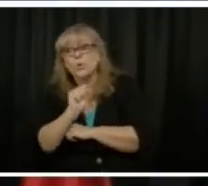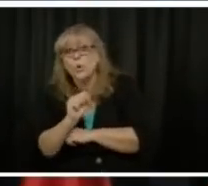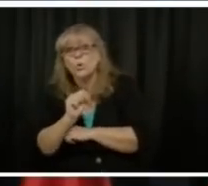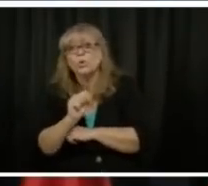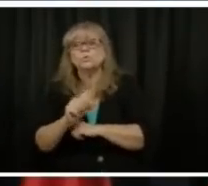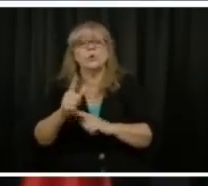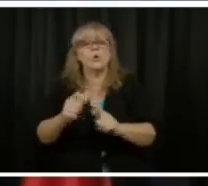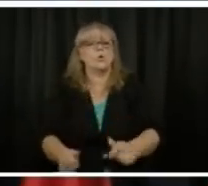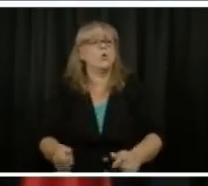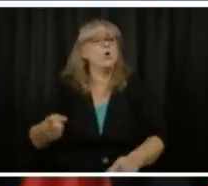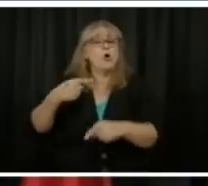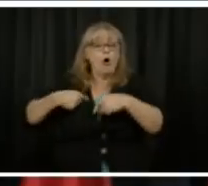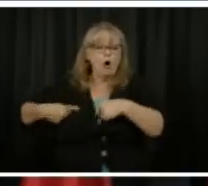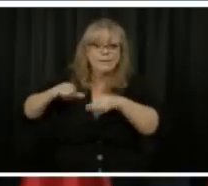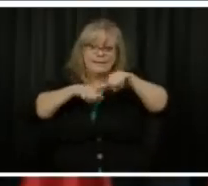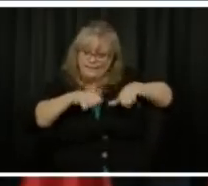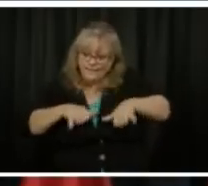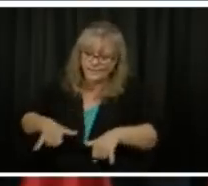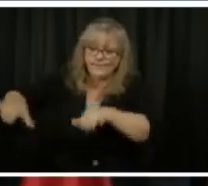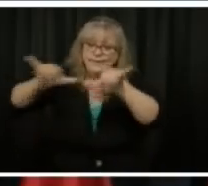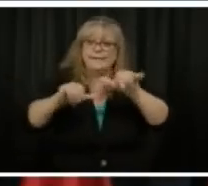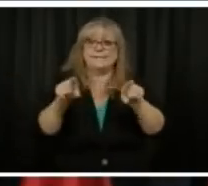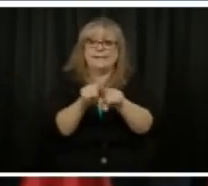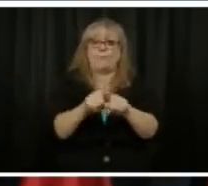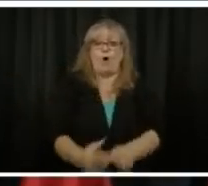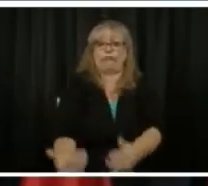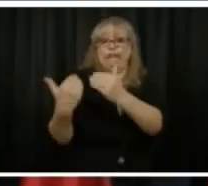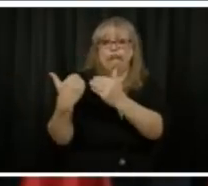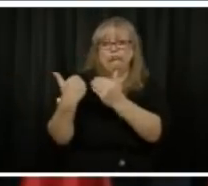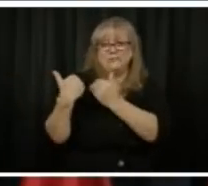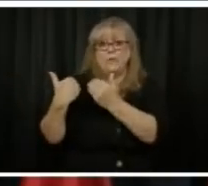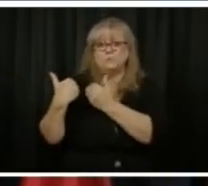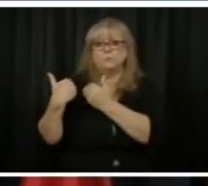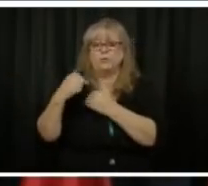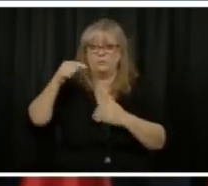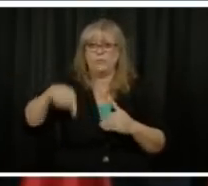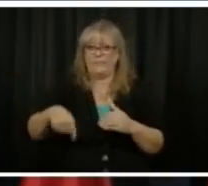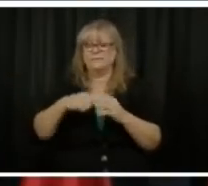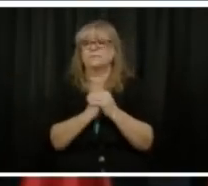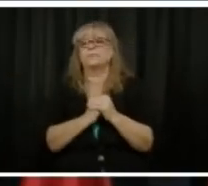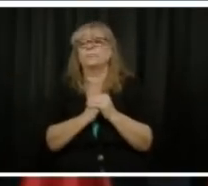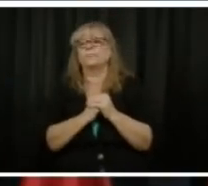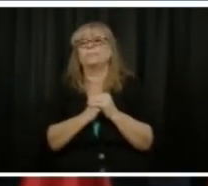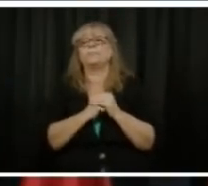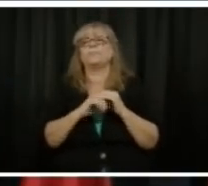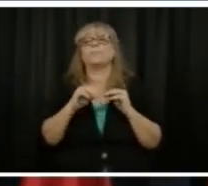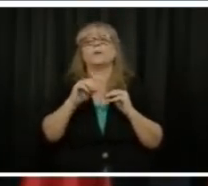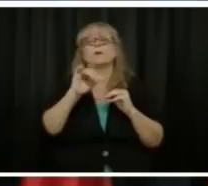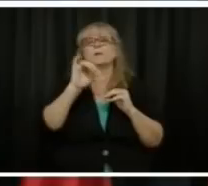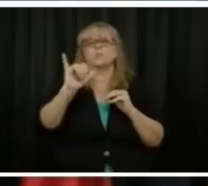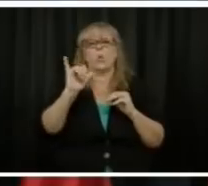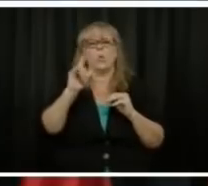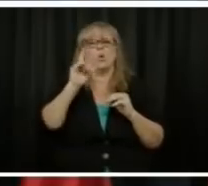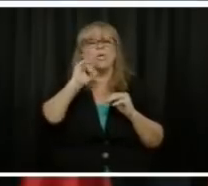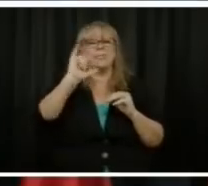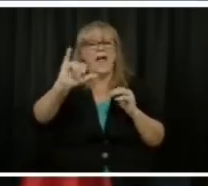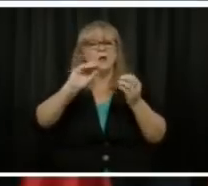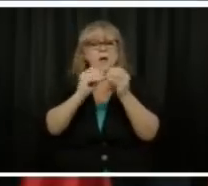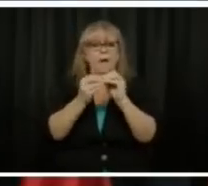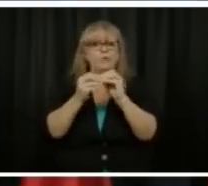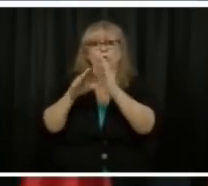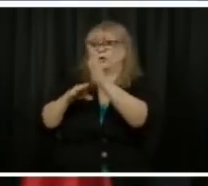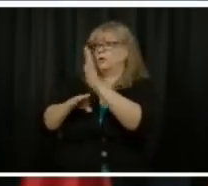to show that responsibility. So where we have seen the cause of some of this spike has been behavior that has